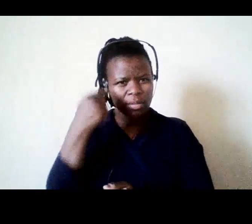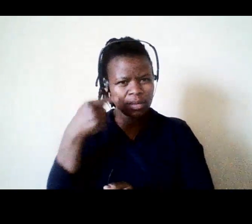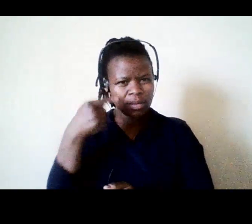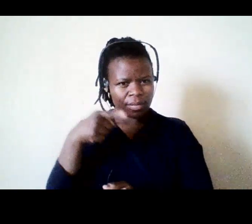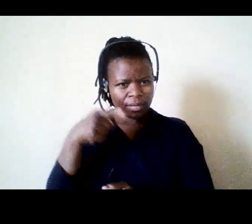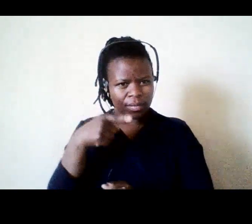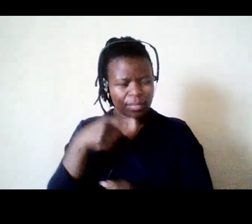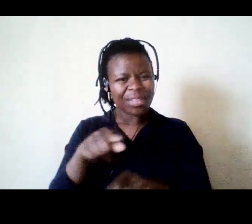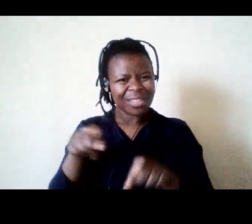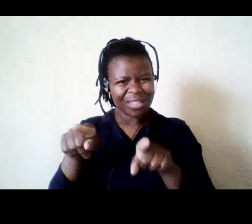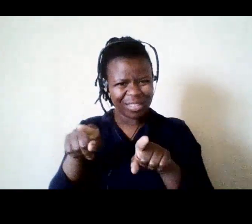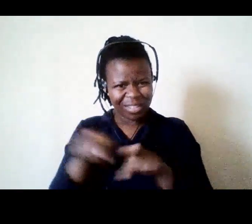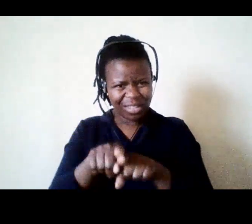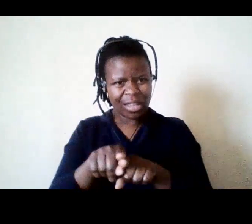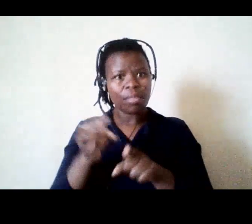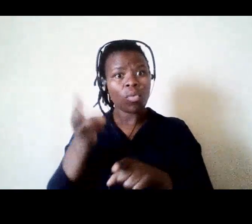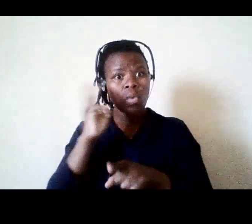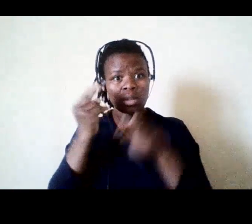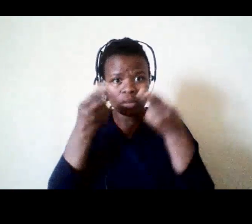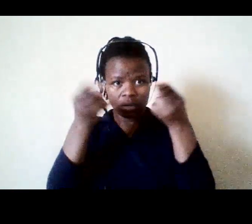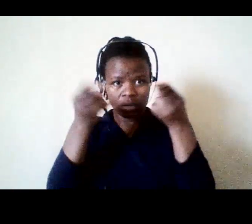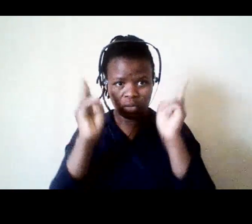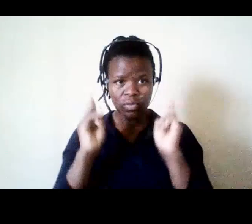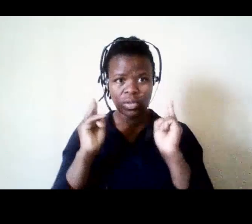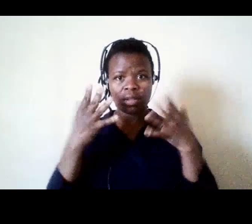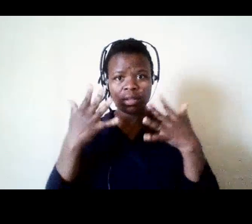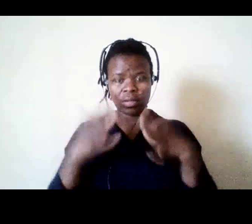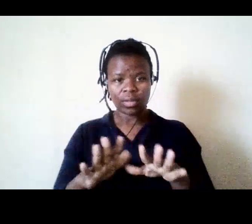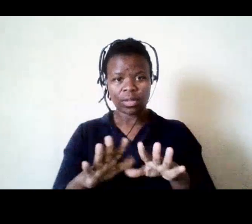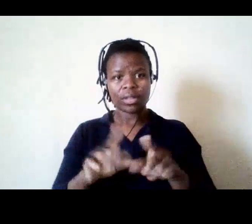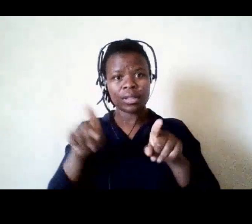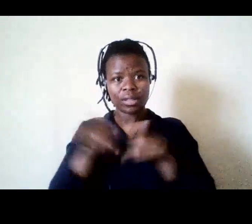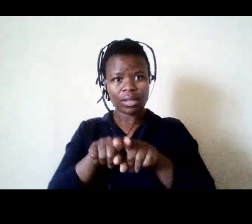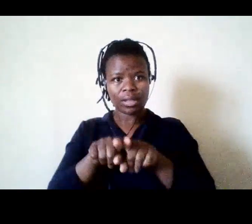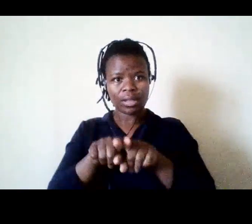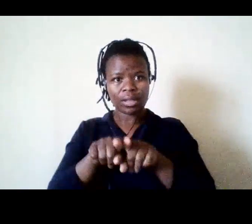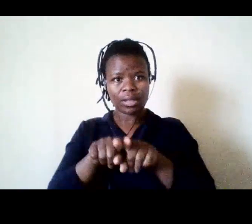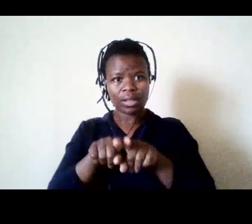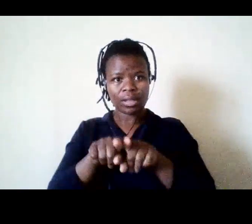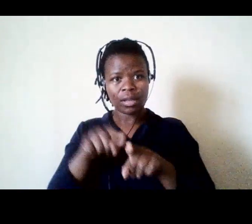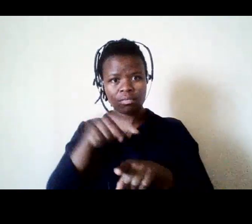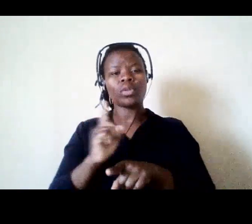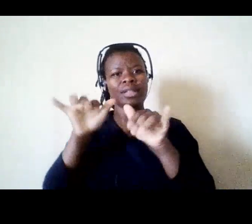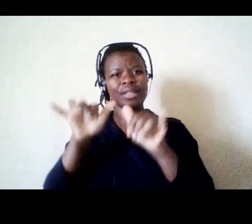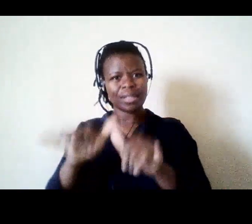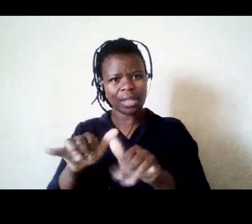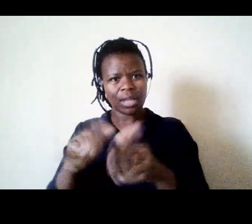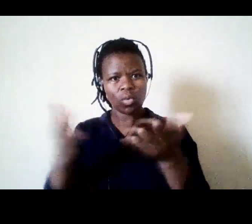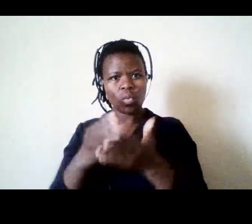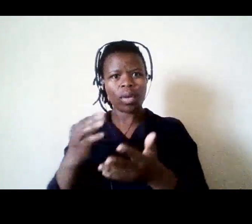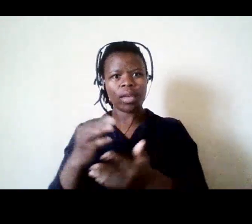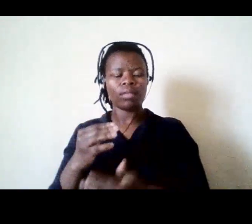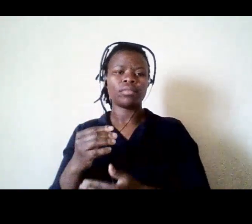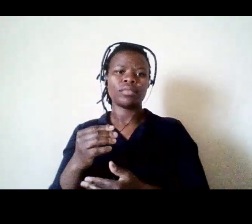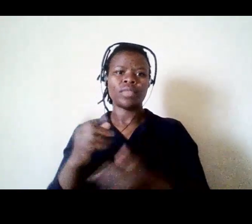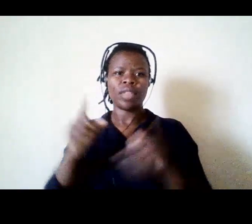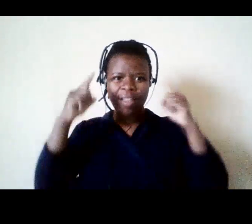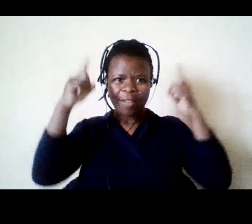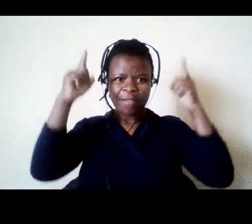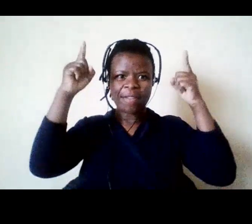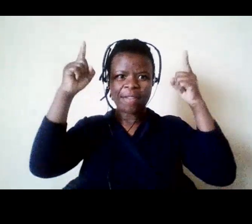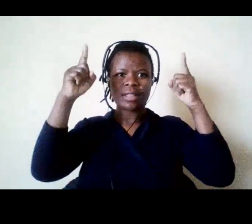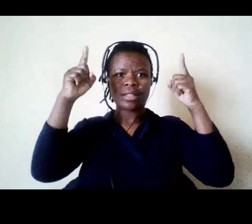in varsity, and then he is staying in res. So he had an